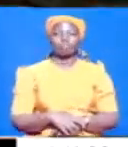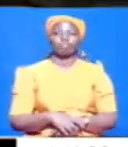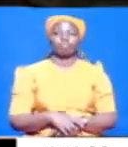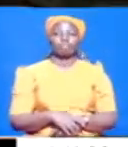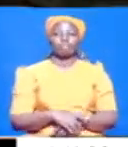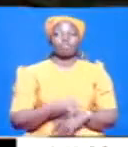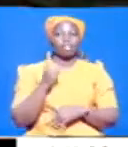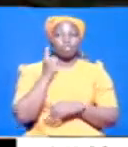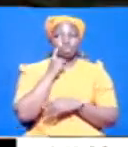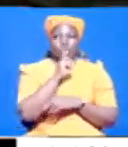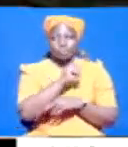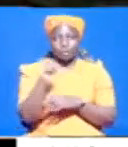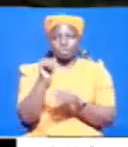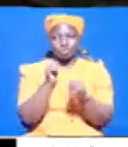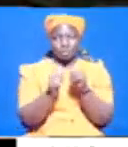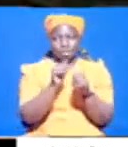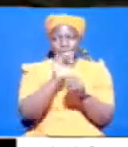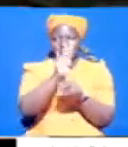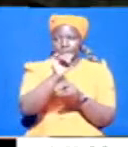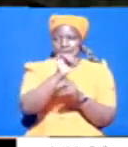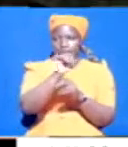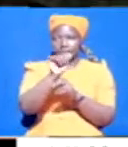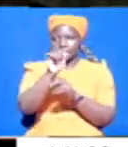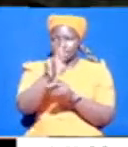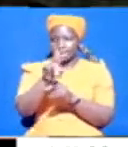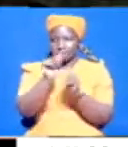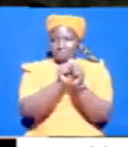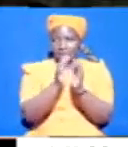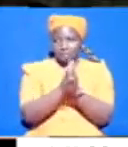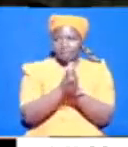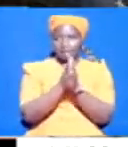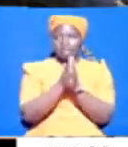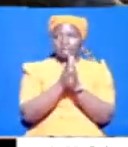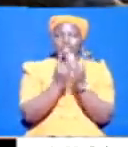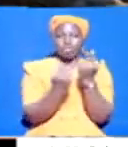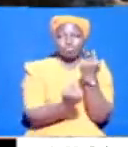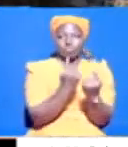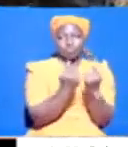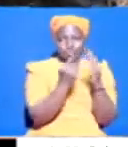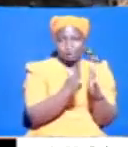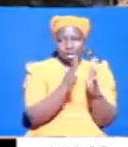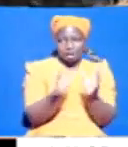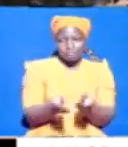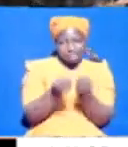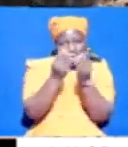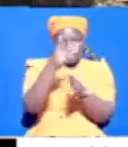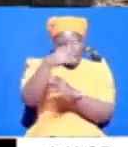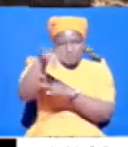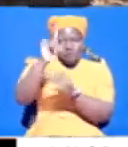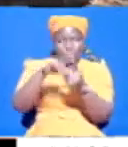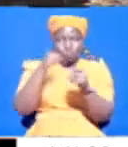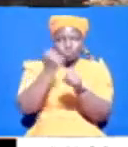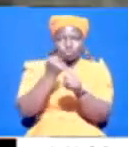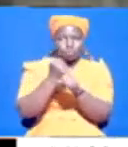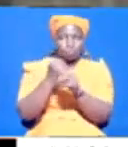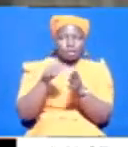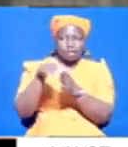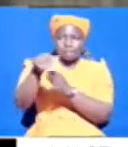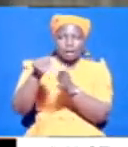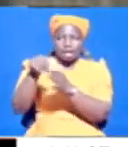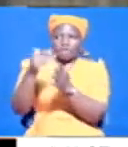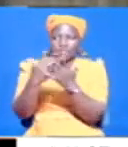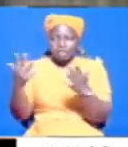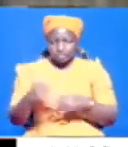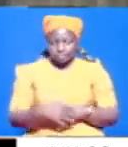bursars and the caterers had been given an okay to do the shopping, calling on the government to save what is left of the school.